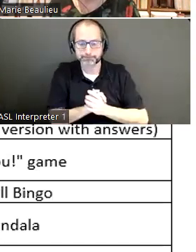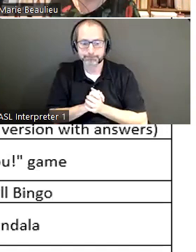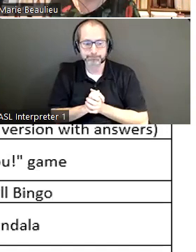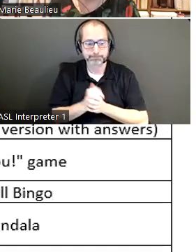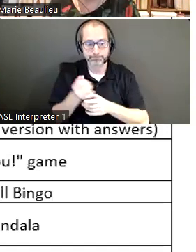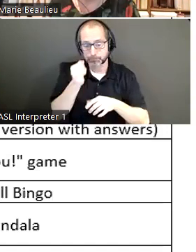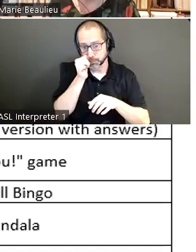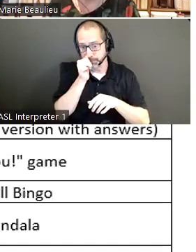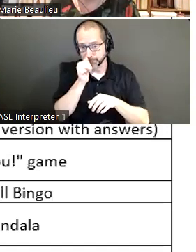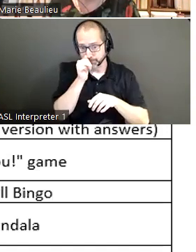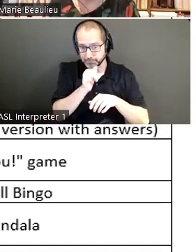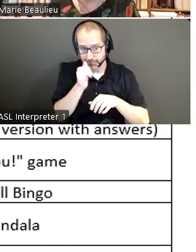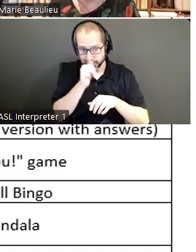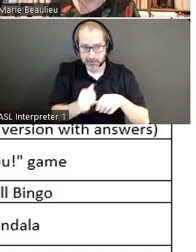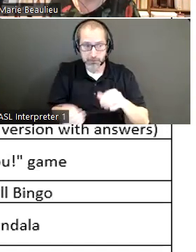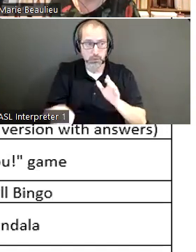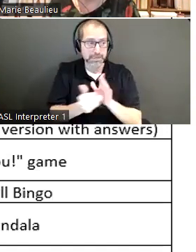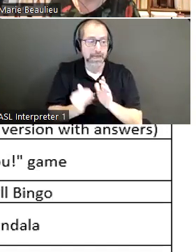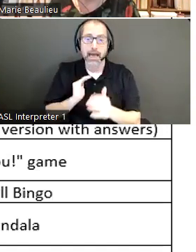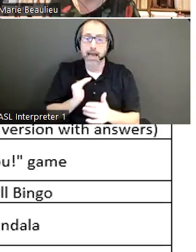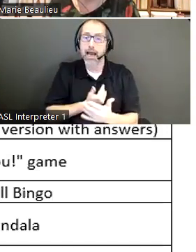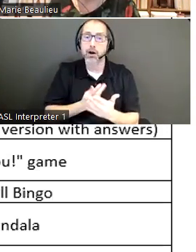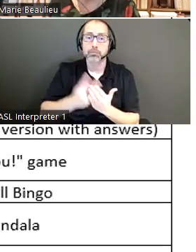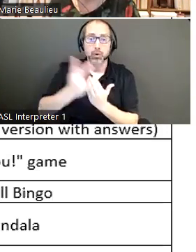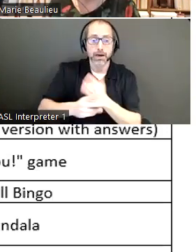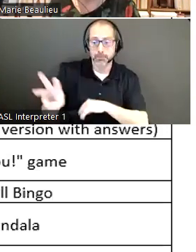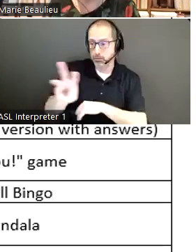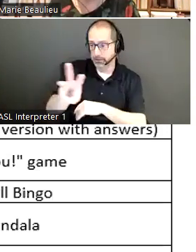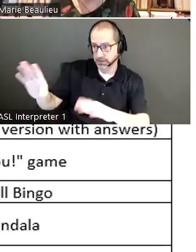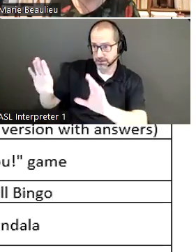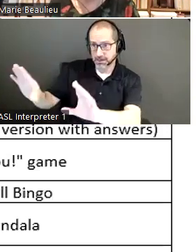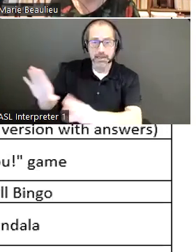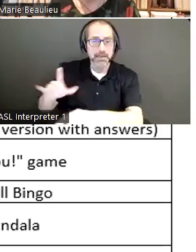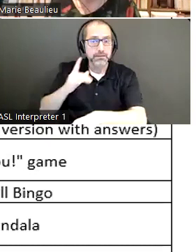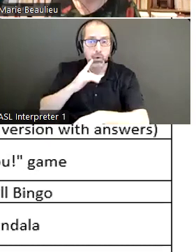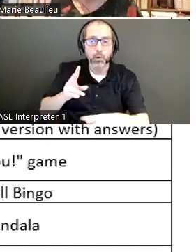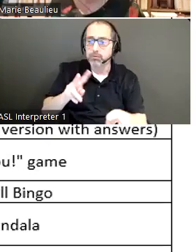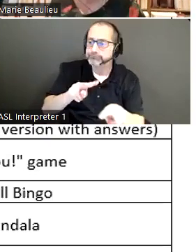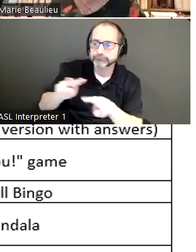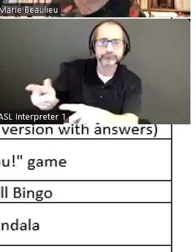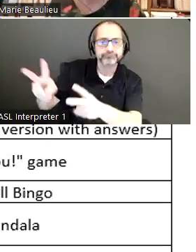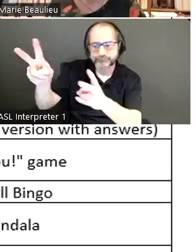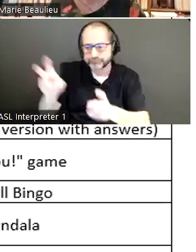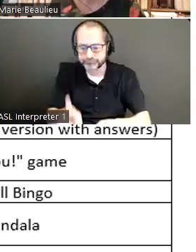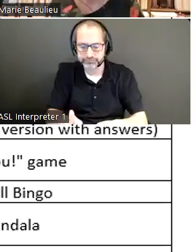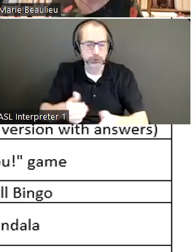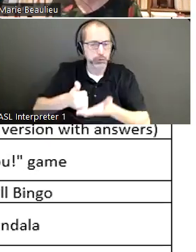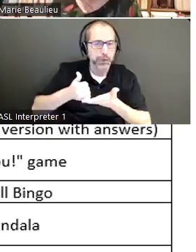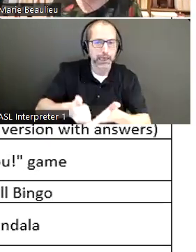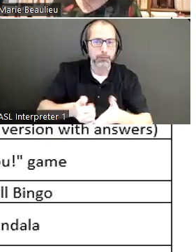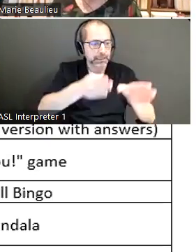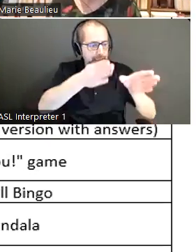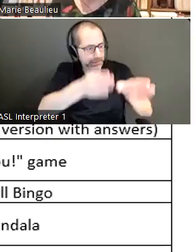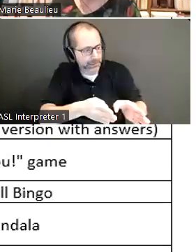So once again, the program is intended to be a turnkey tool to allowing residents to create an